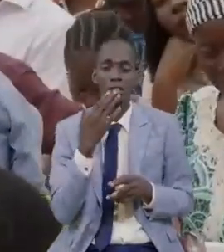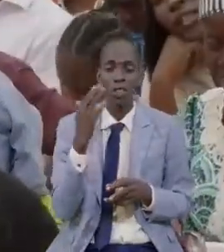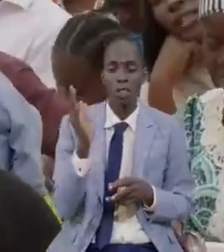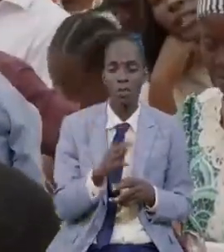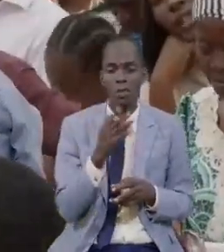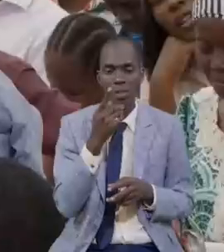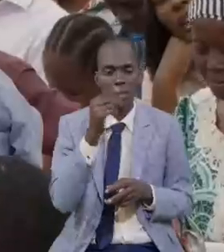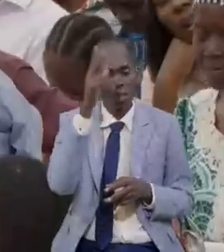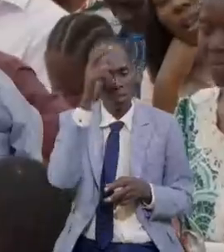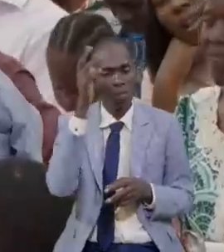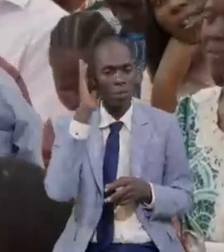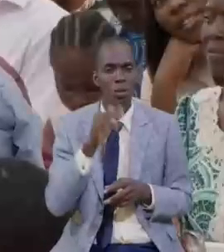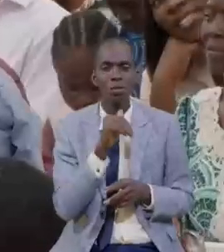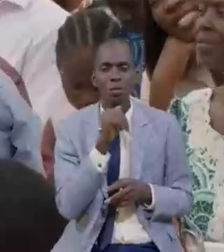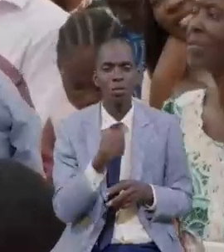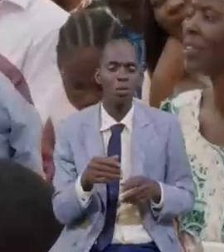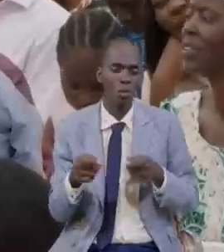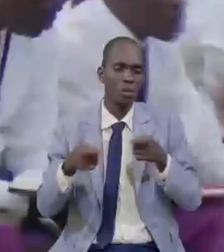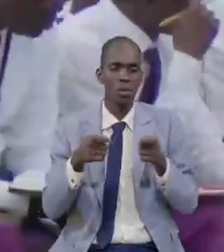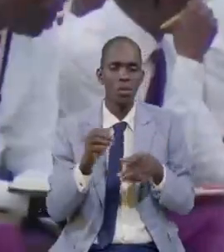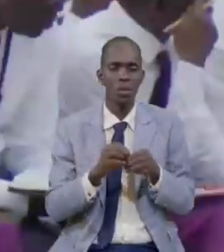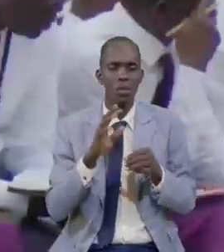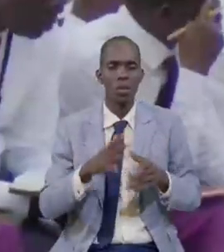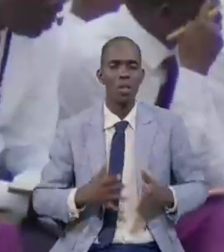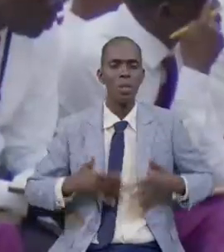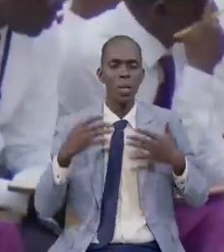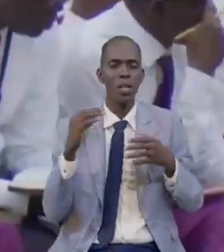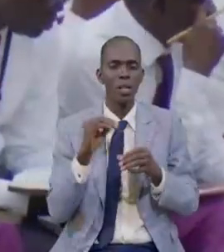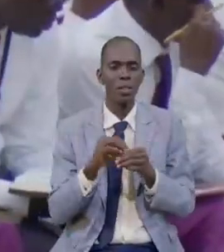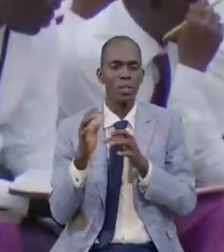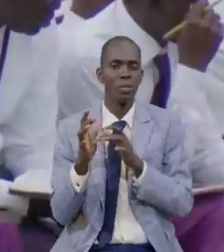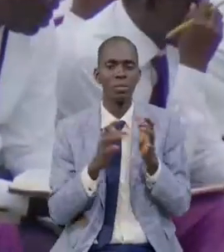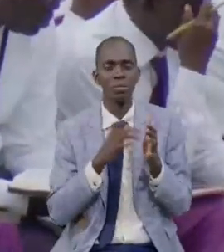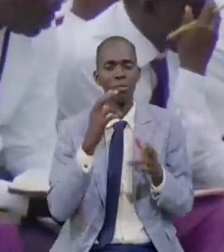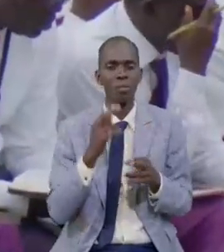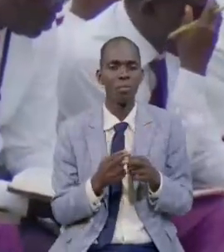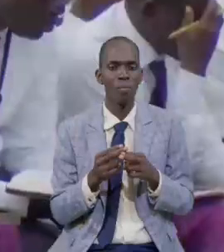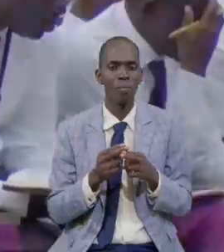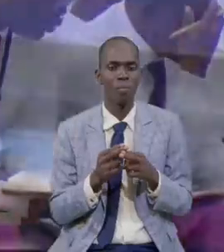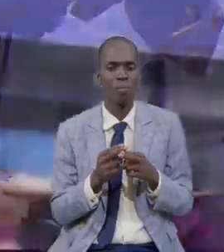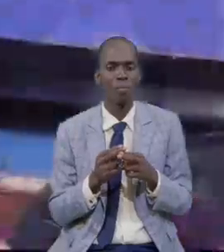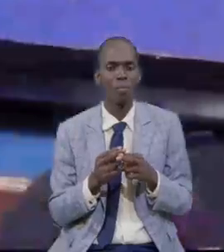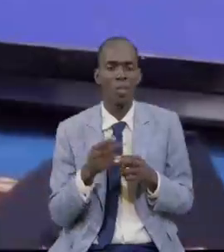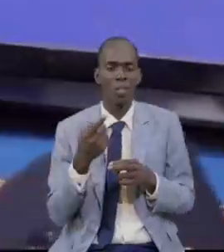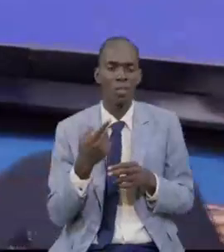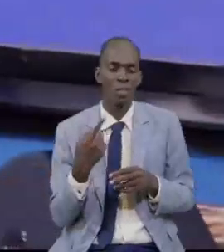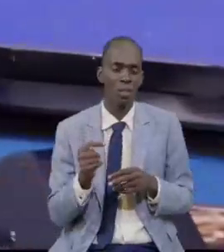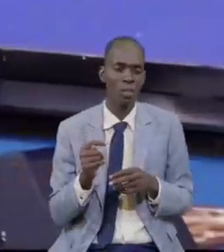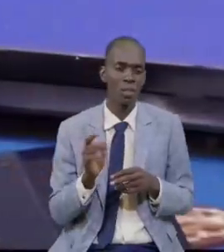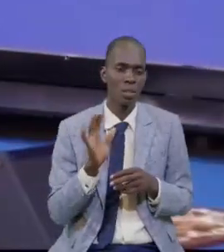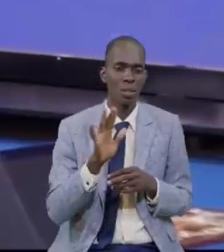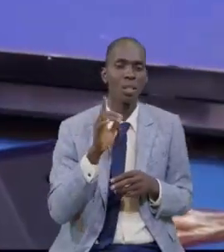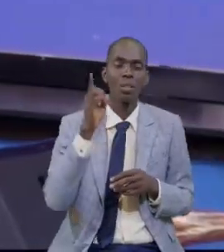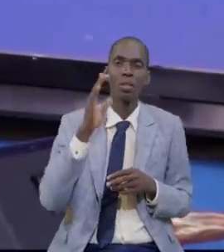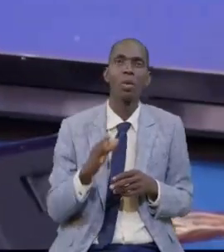your life in Jesus' name. Thy God reigneth. You wake up in the morning, say, praise the